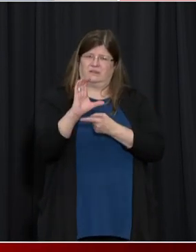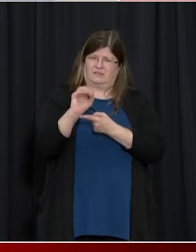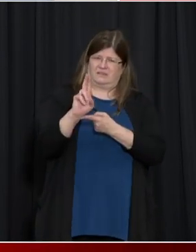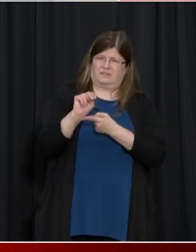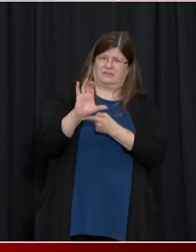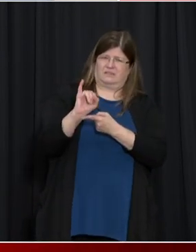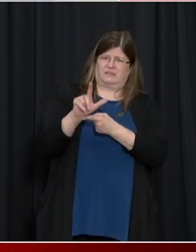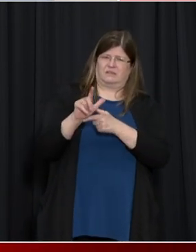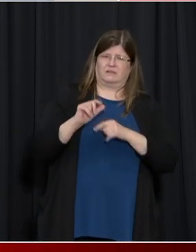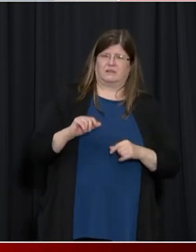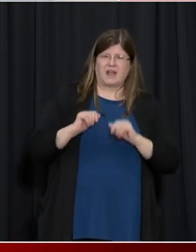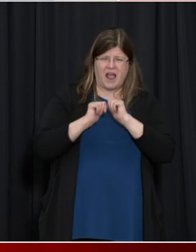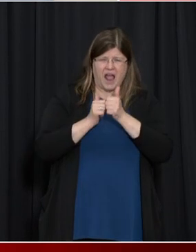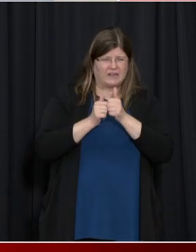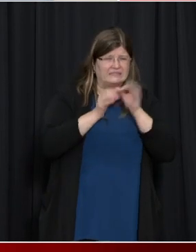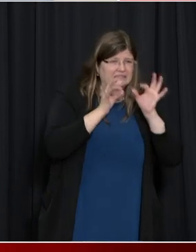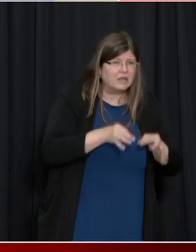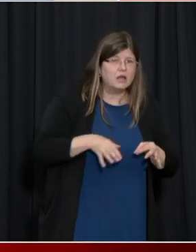accept?